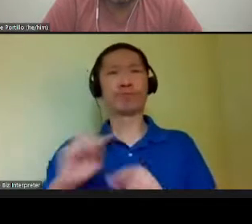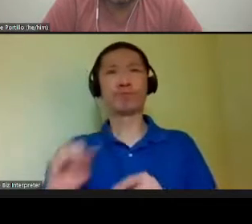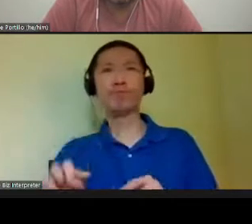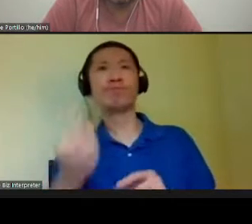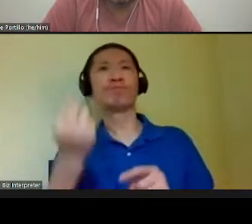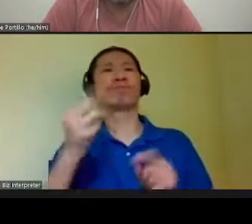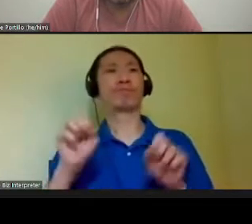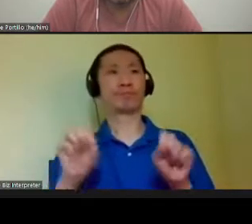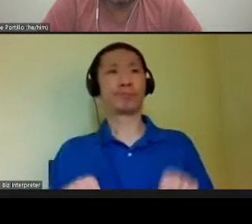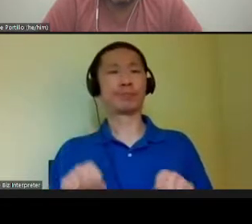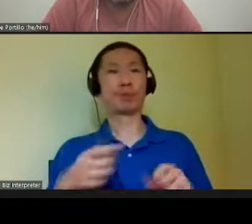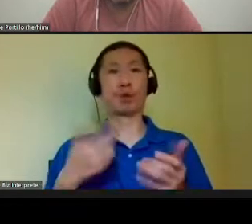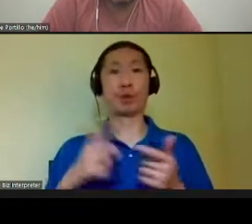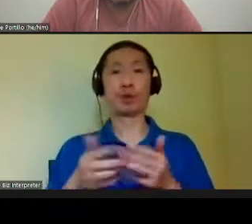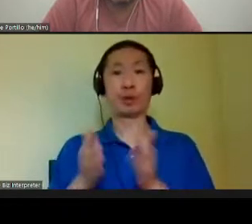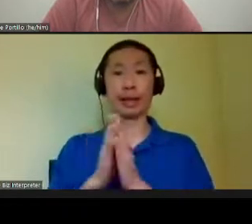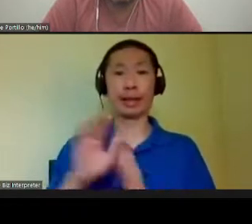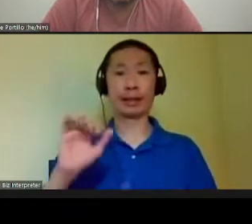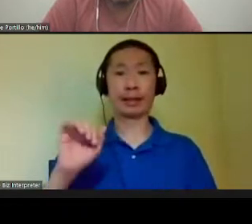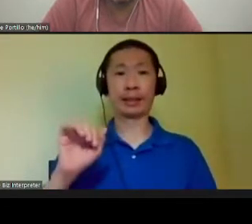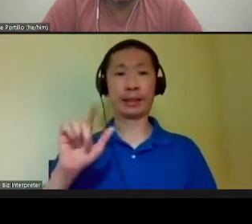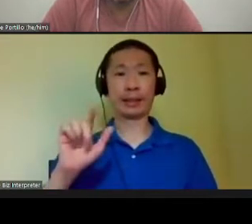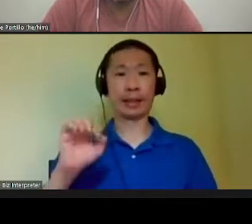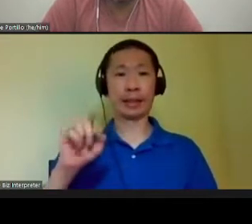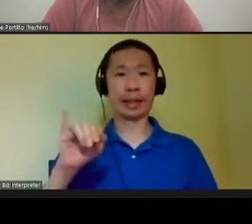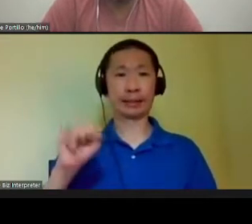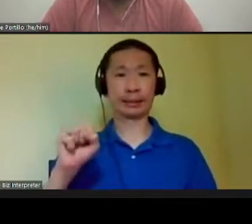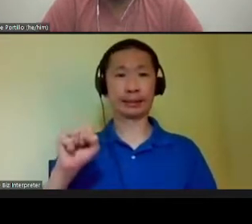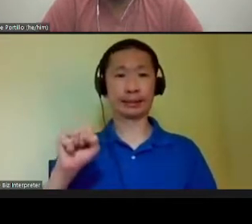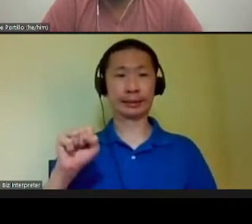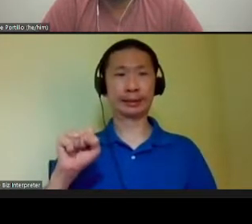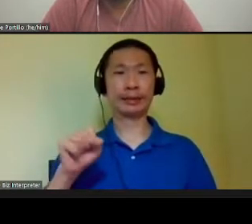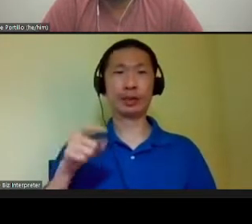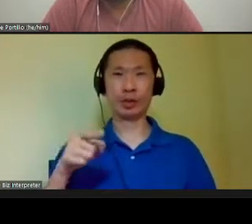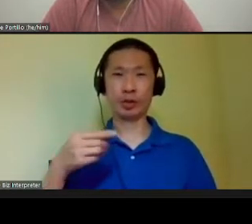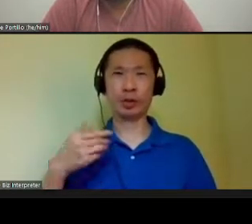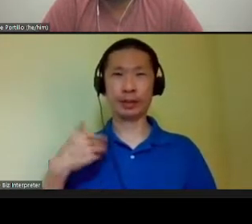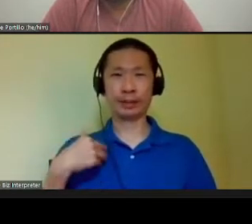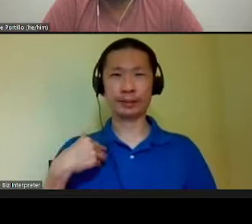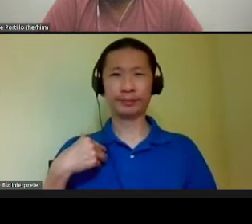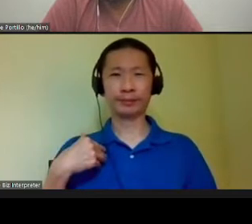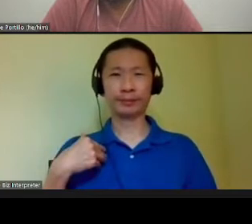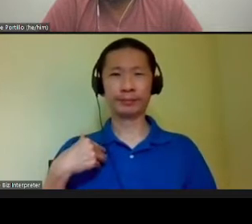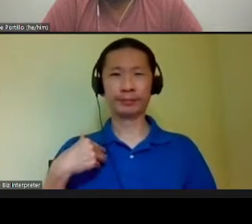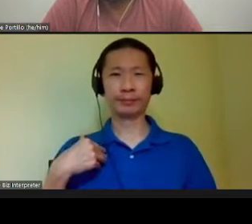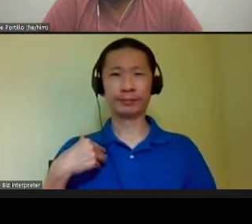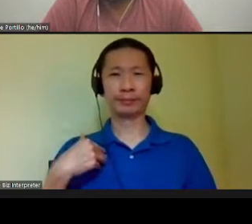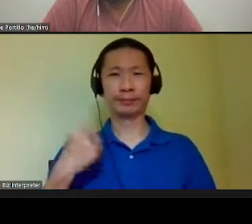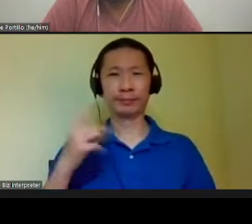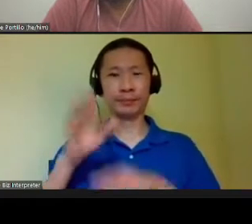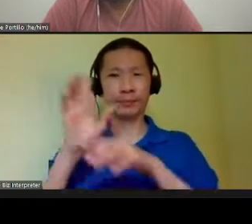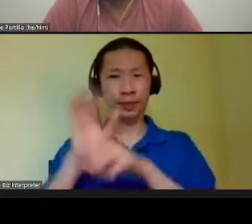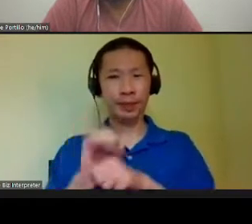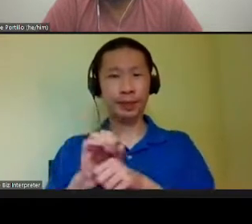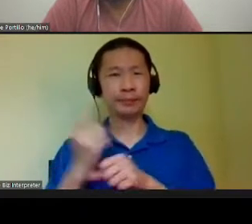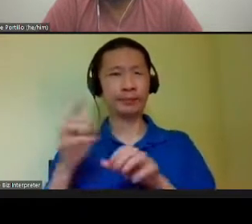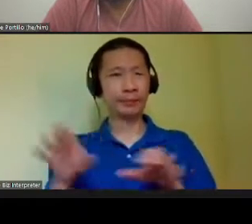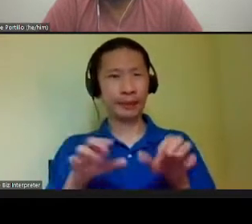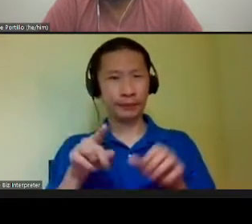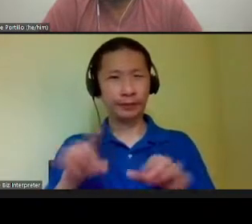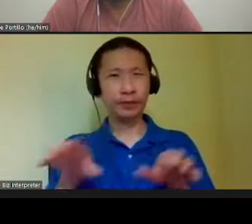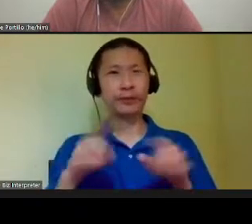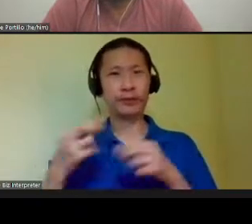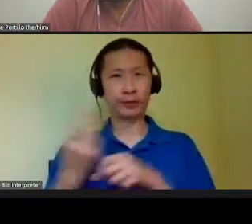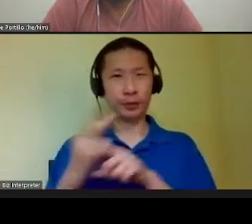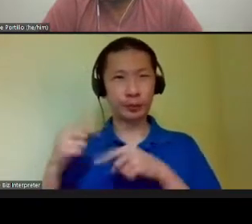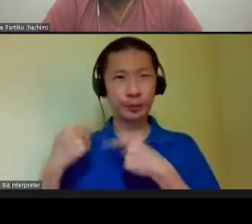invite Alexis. You had a practice and activity that you've done and